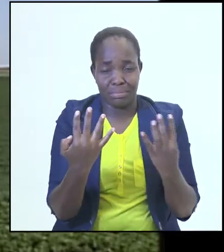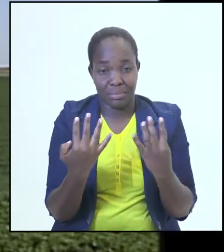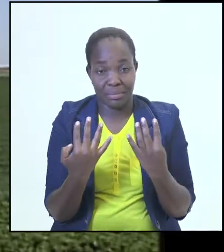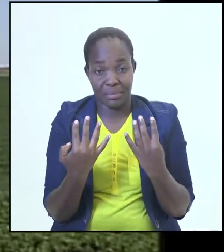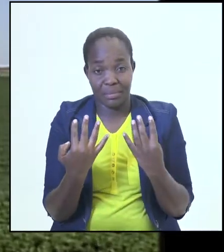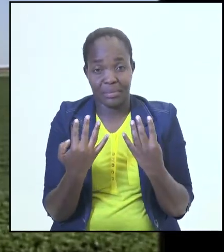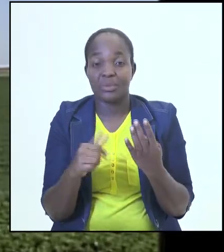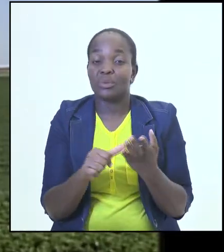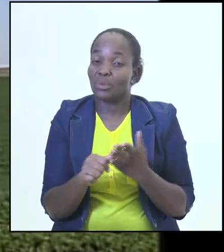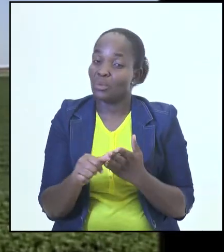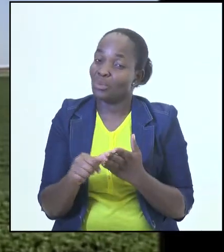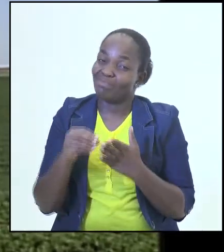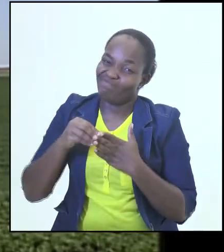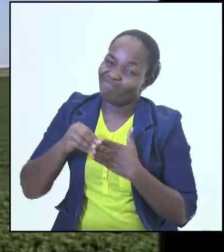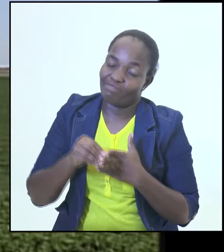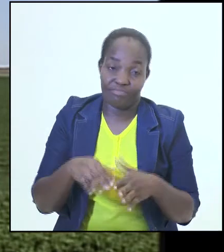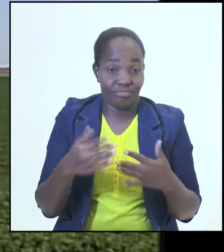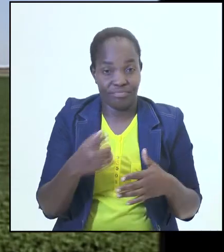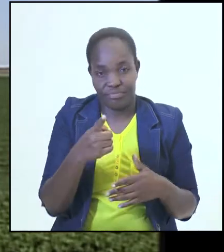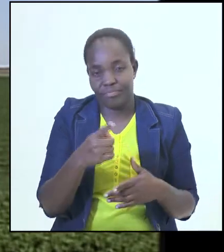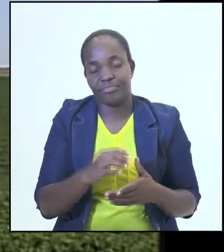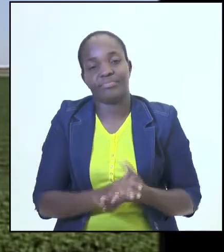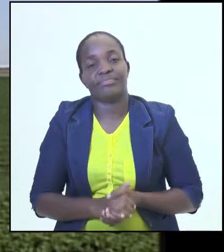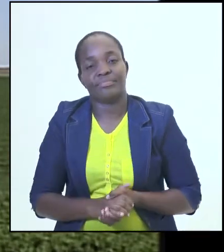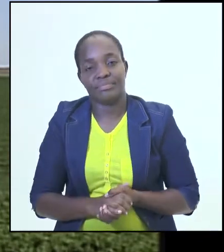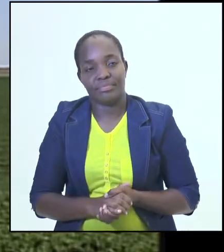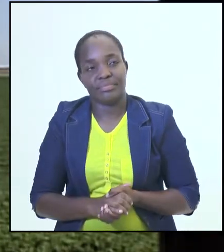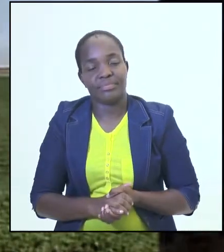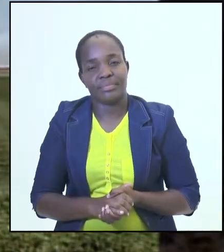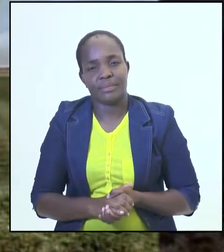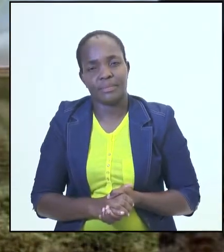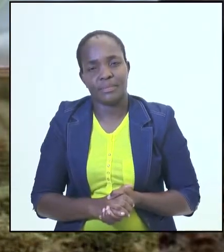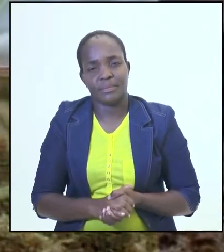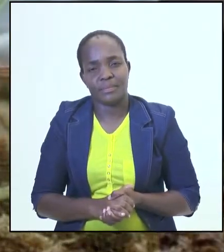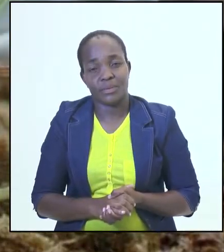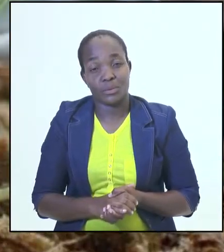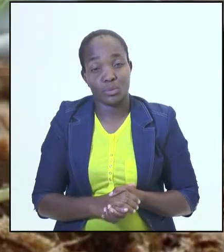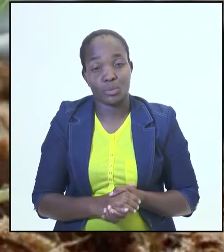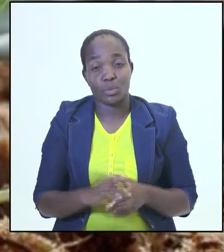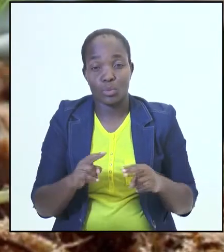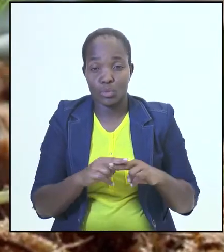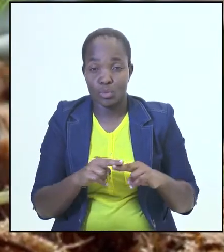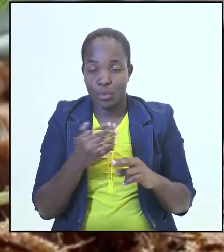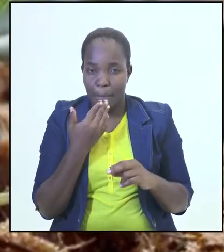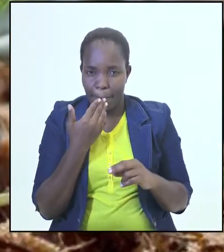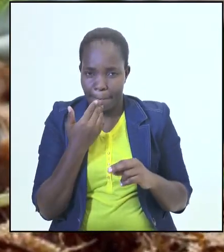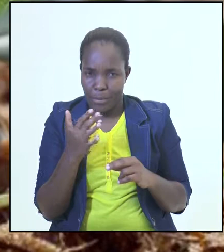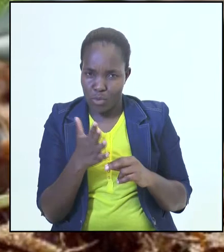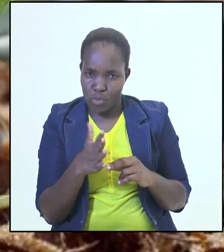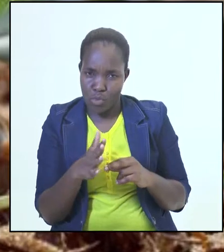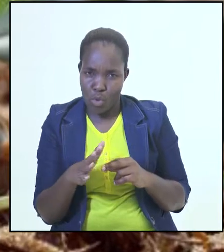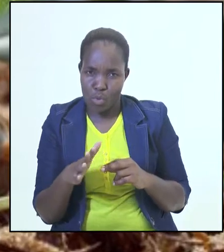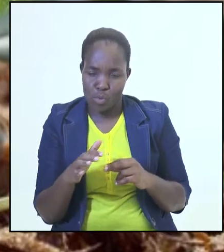crops becomes higher the more water a farmer uses. It is better to use just enough water for plant